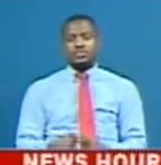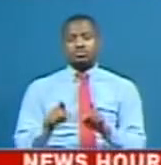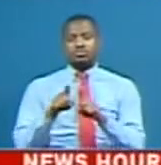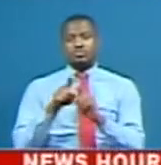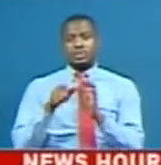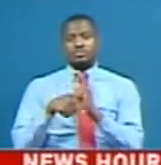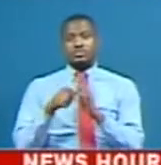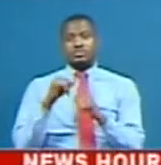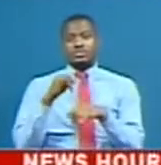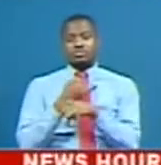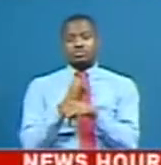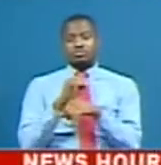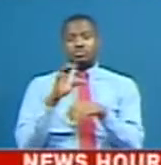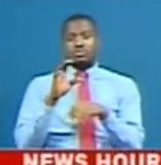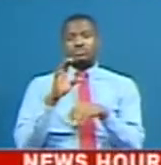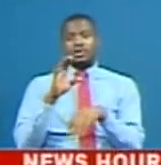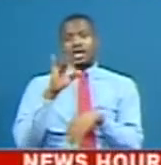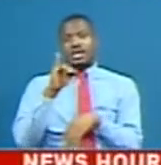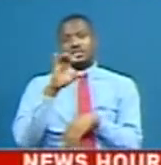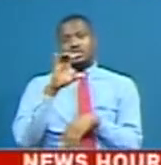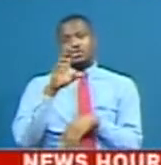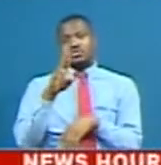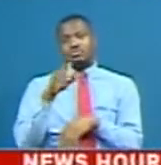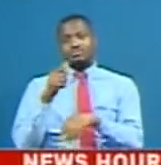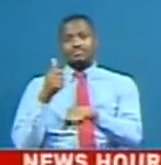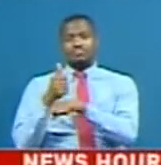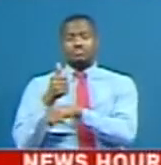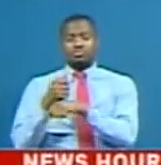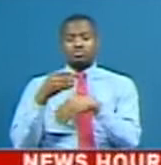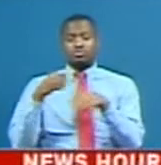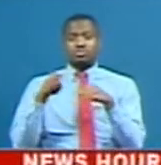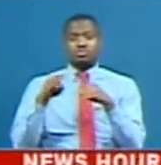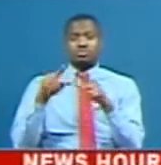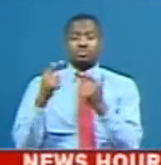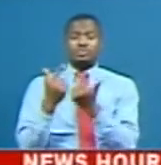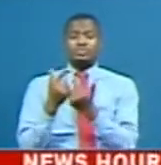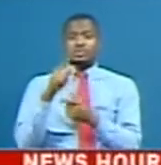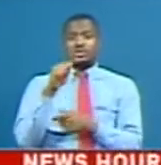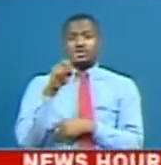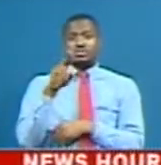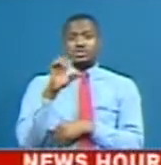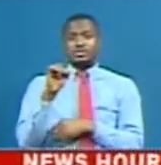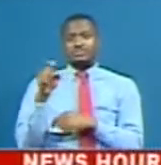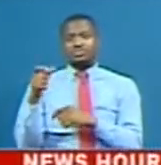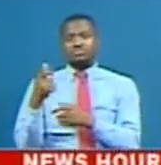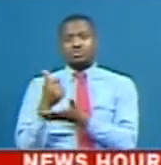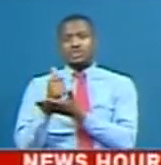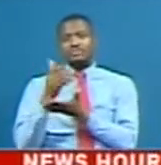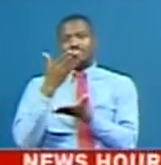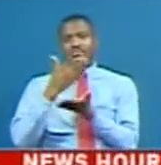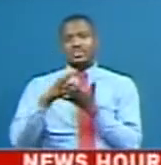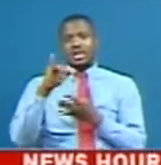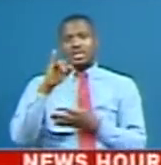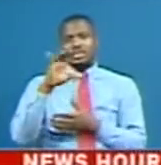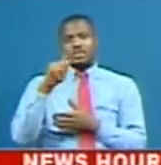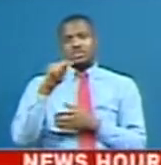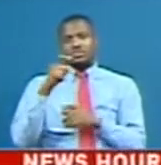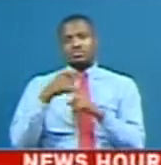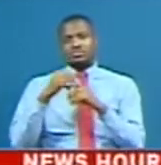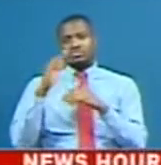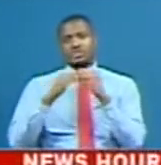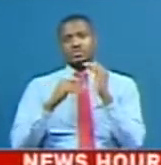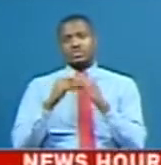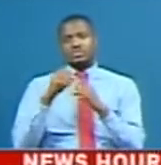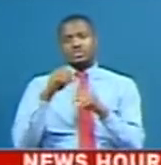The Industrial and Commercial Workers Union ICU is accusing the Trades Union Congress TUC of attempting to eject ICU from the TUC